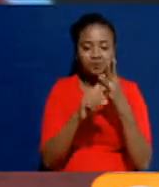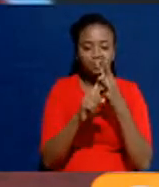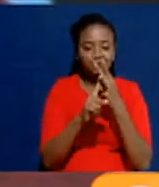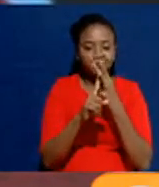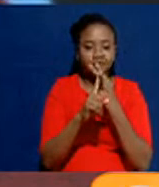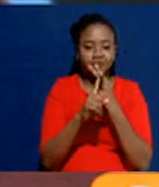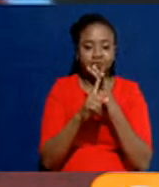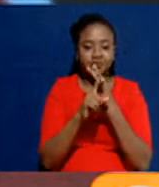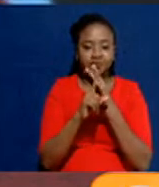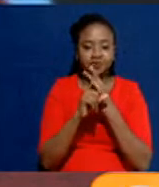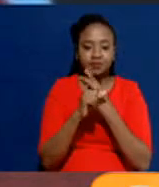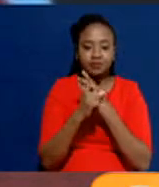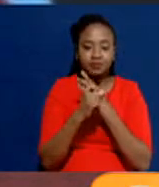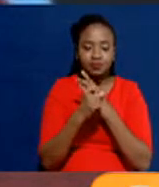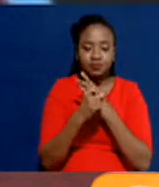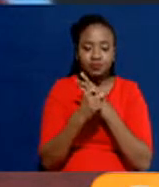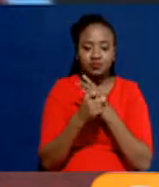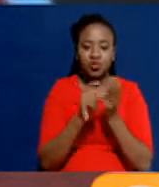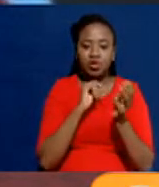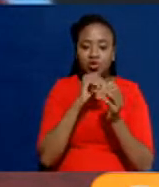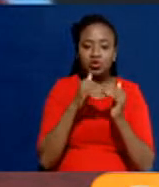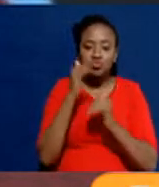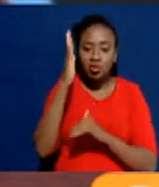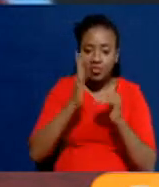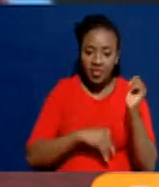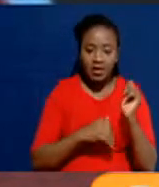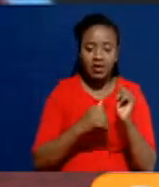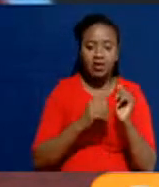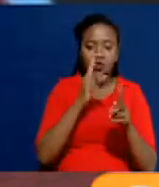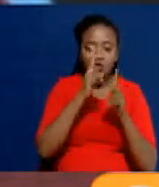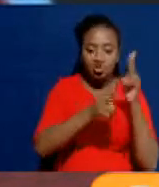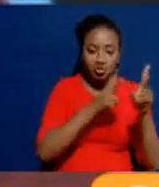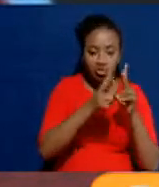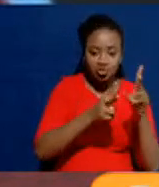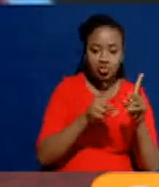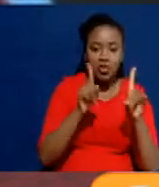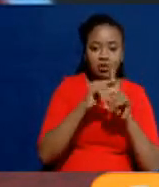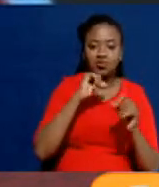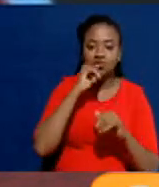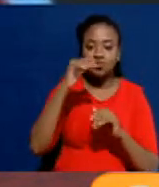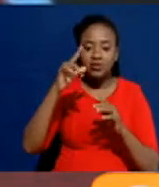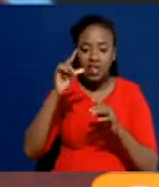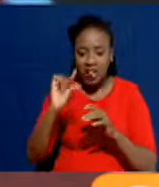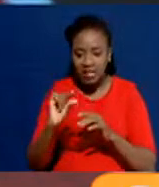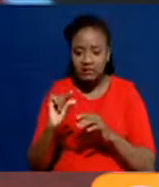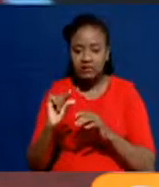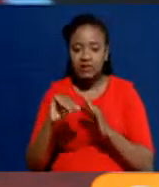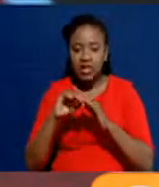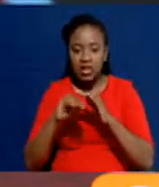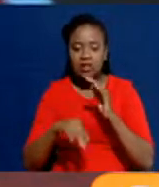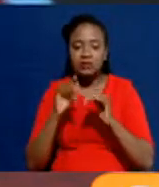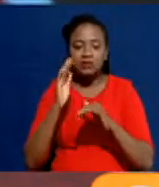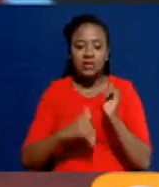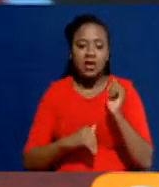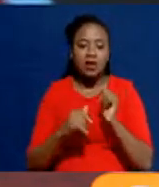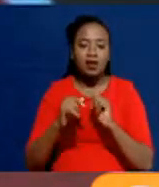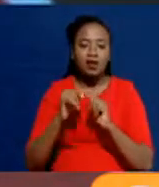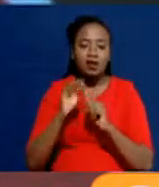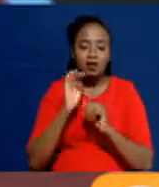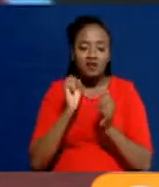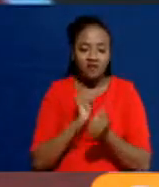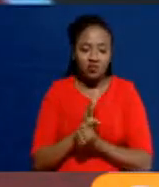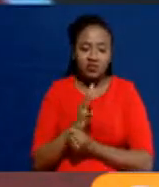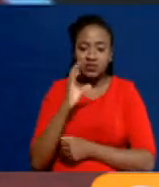there are not more than 22 cabinet and not secretaries. Less than 14 cabinet secretaries. Mm. And